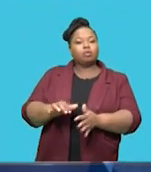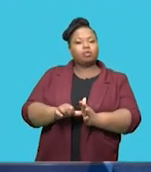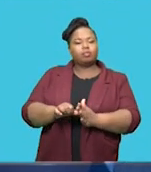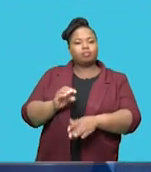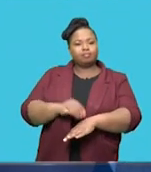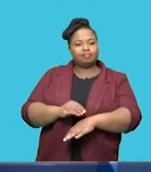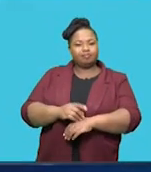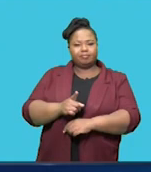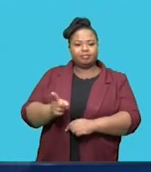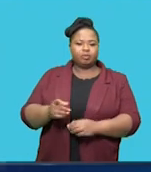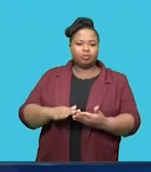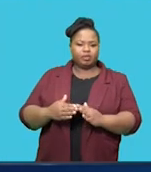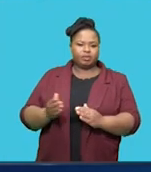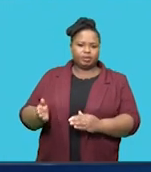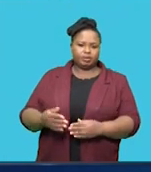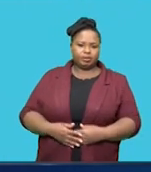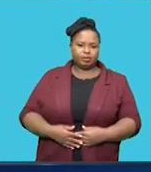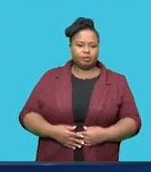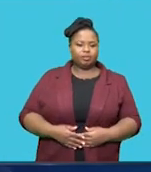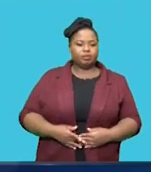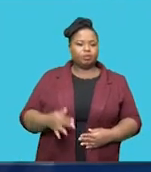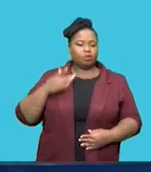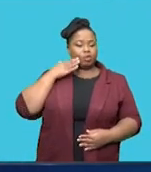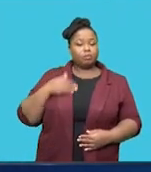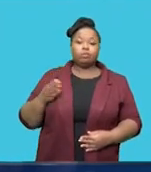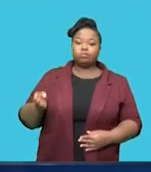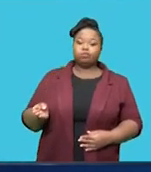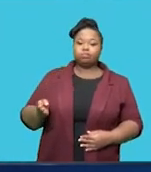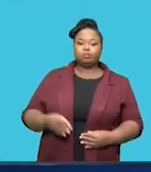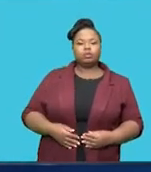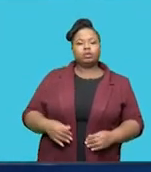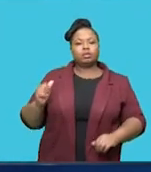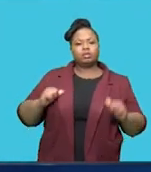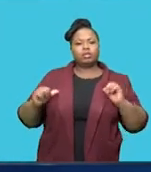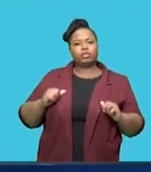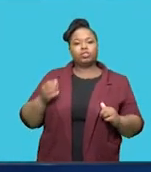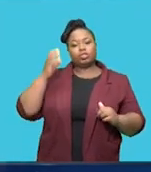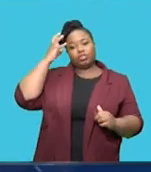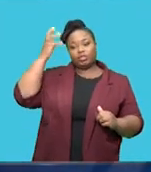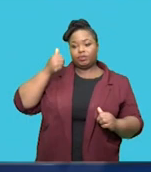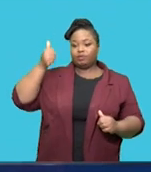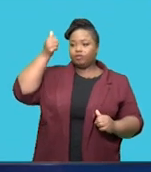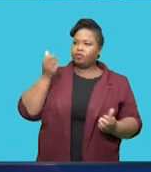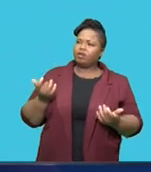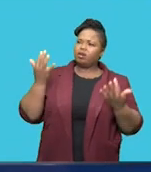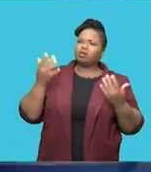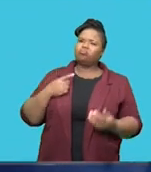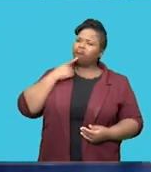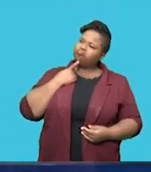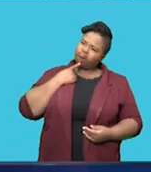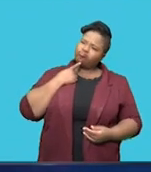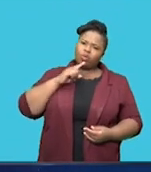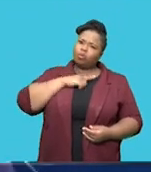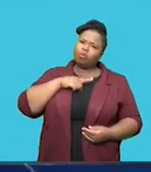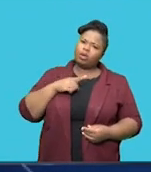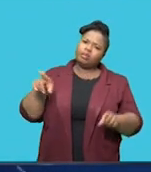their communities. When I was with the acting chief of fire, to say, why don't we do the same thing